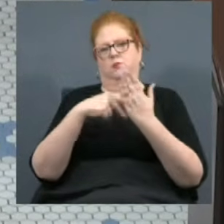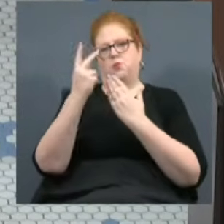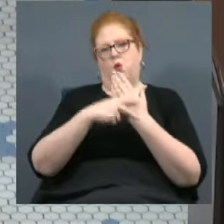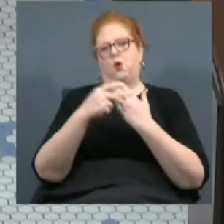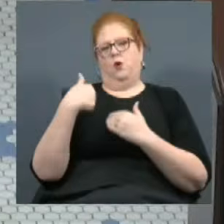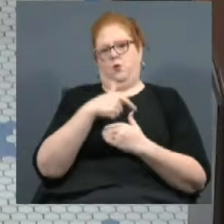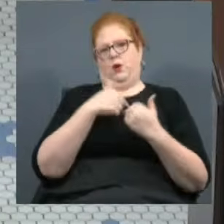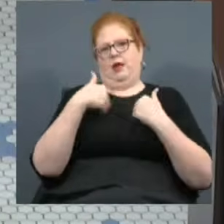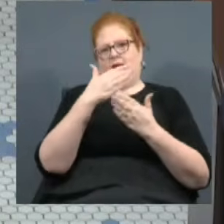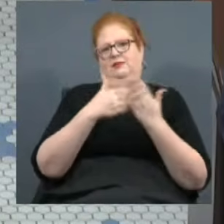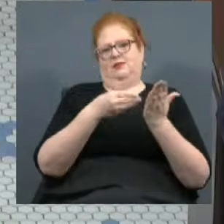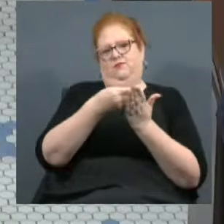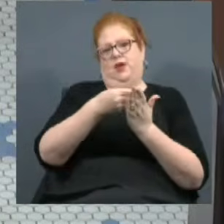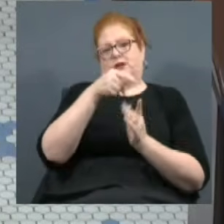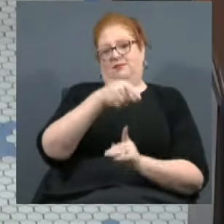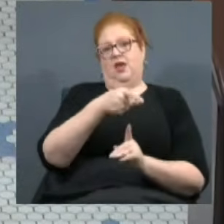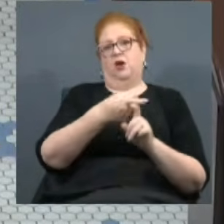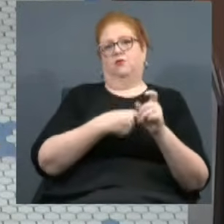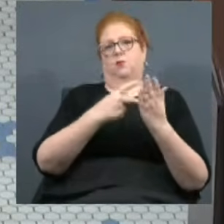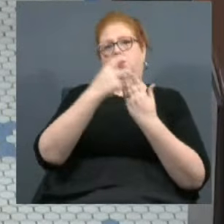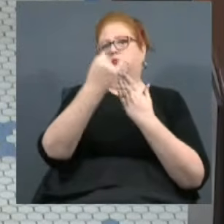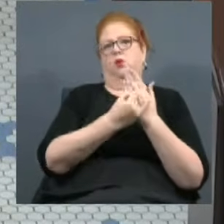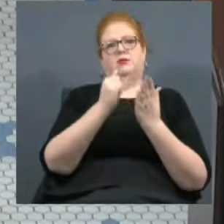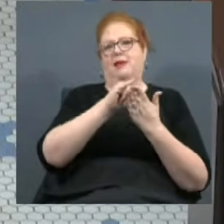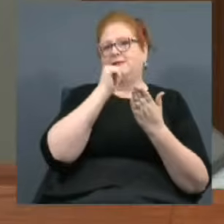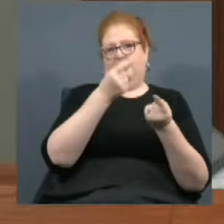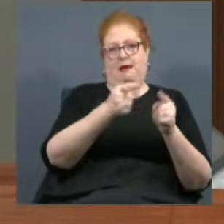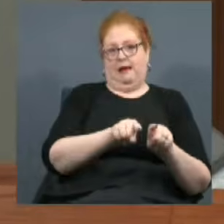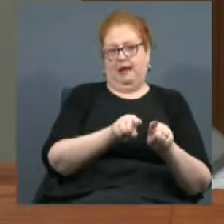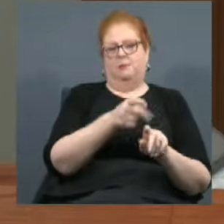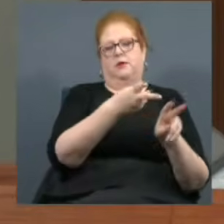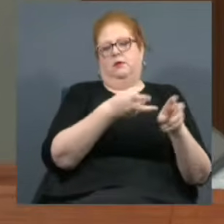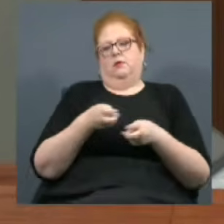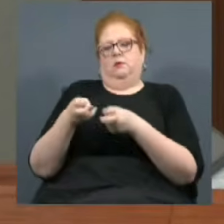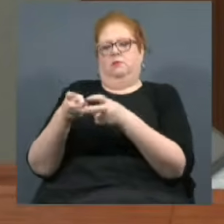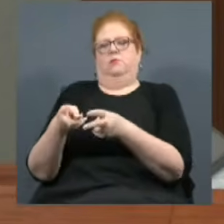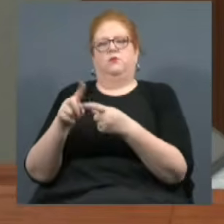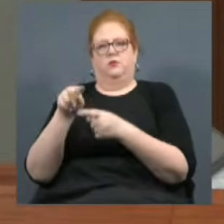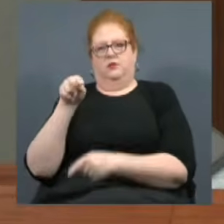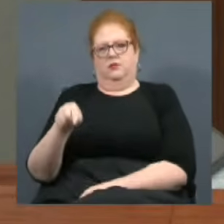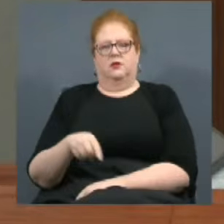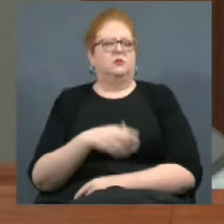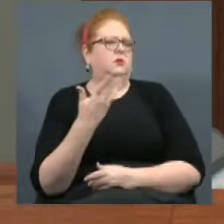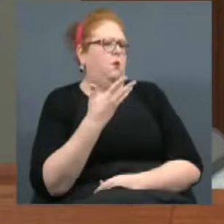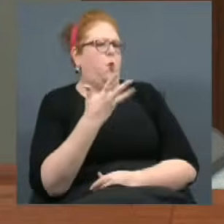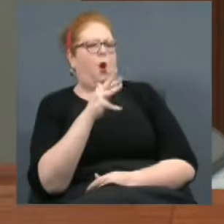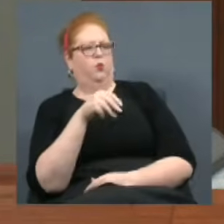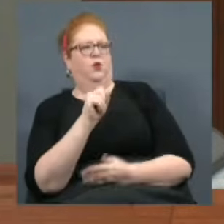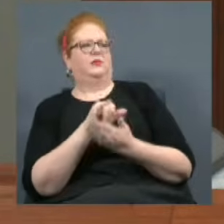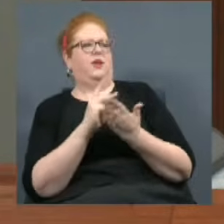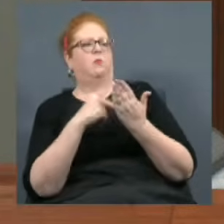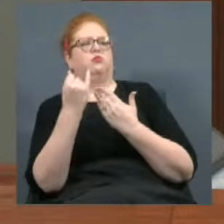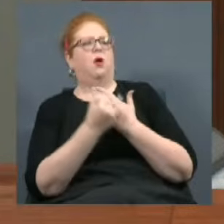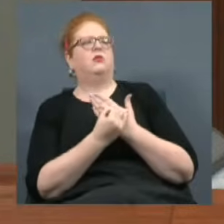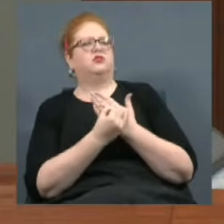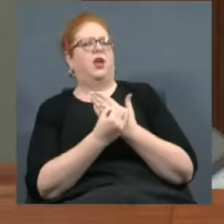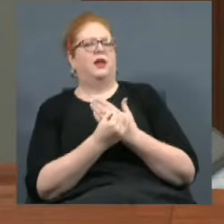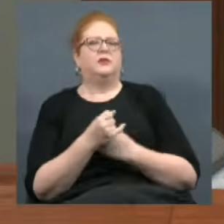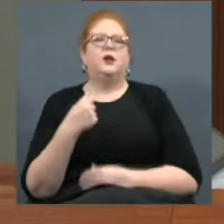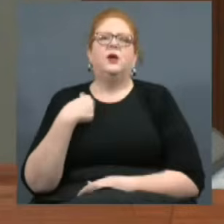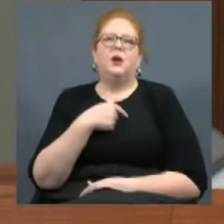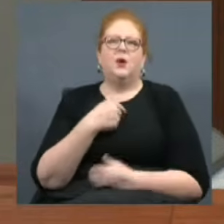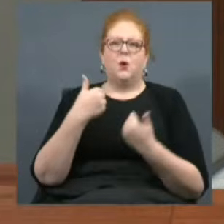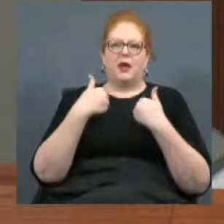We didn't do a project, so we were able to use that money for this. Okay. What project were we going to do? So we do receive